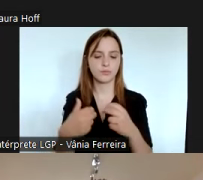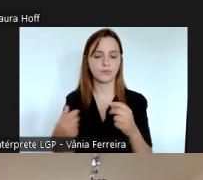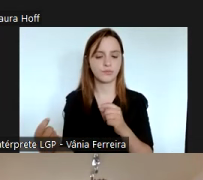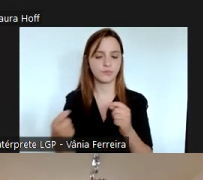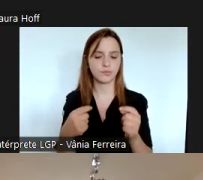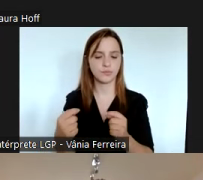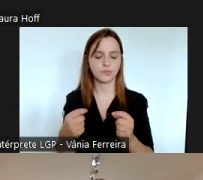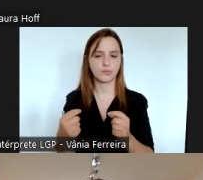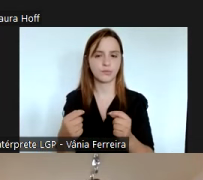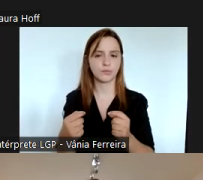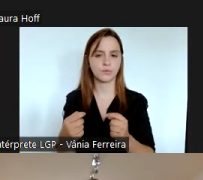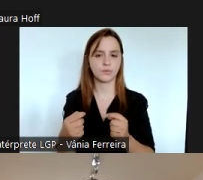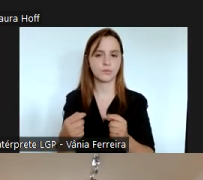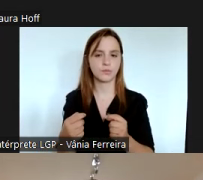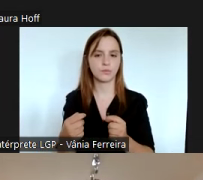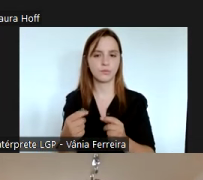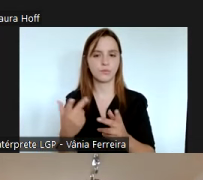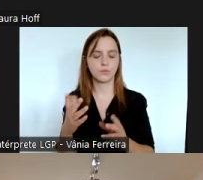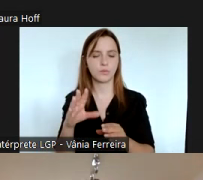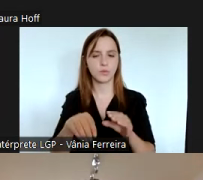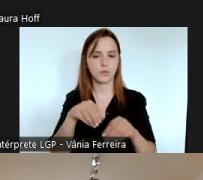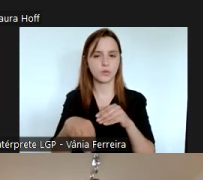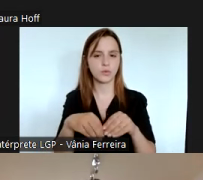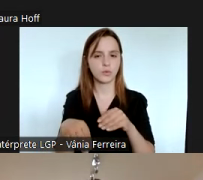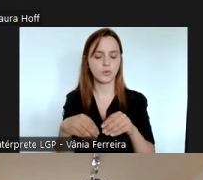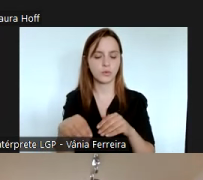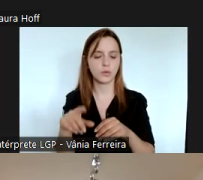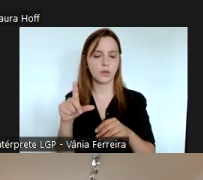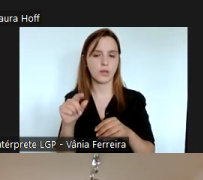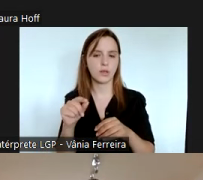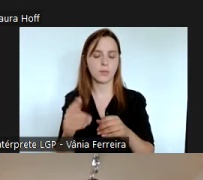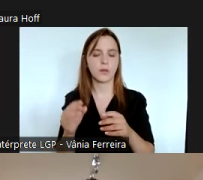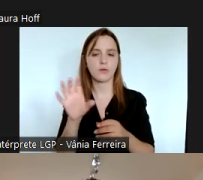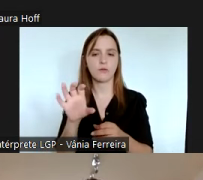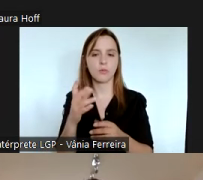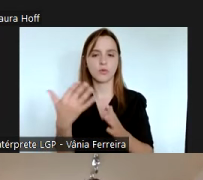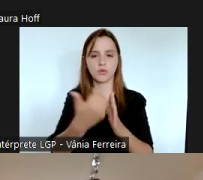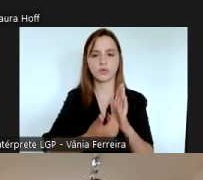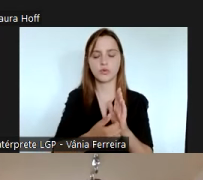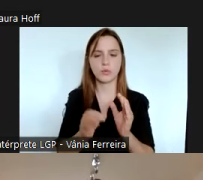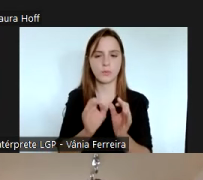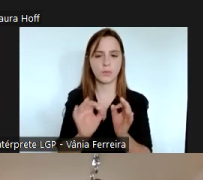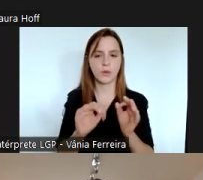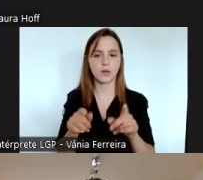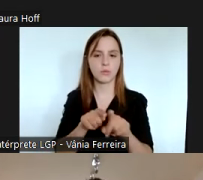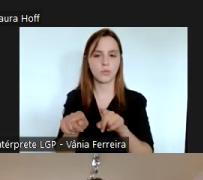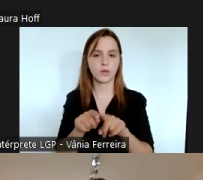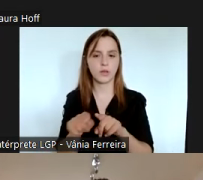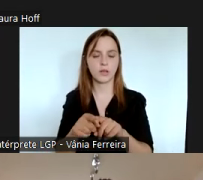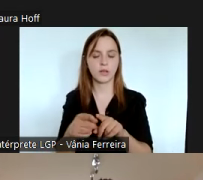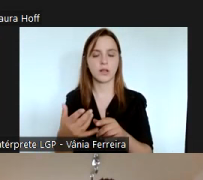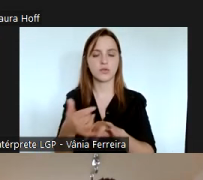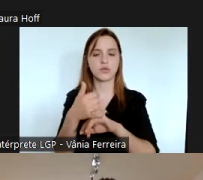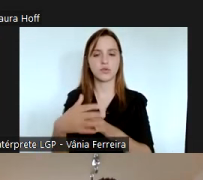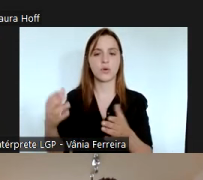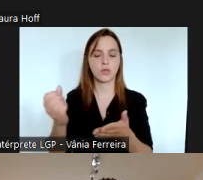United Opposition's election premises on the constitution-making process. As a politically neutral association and